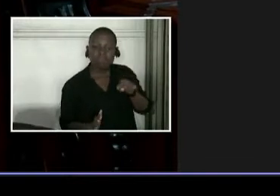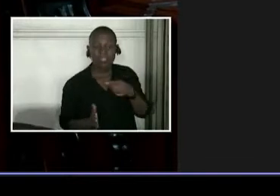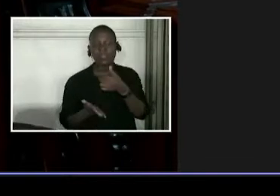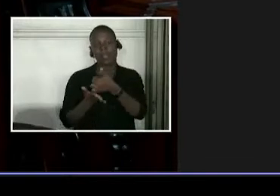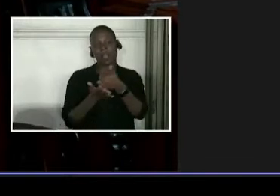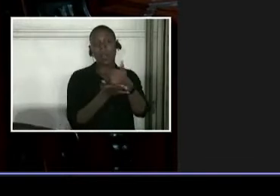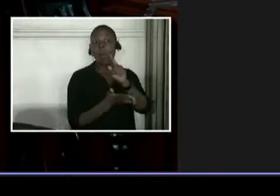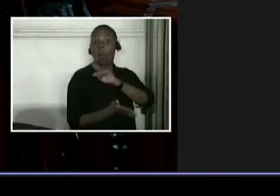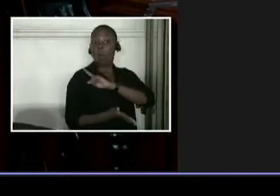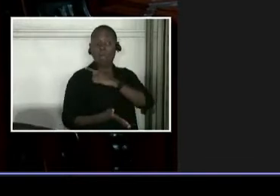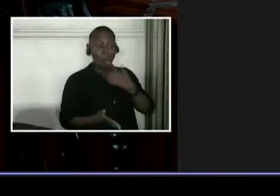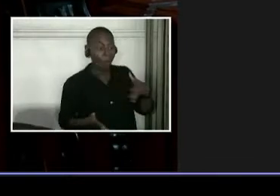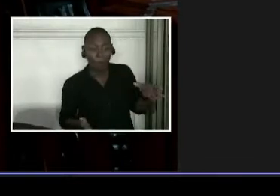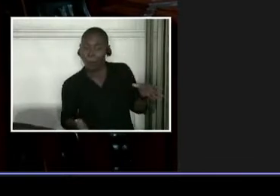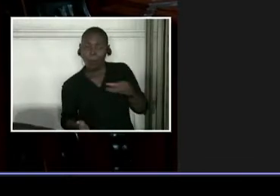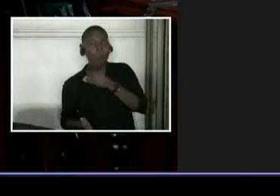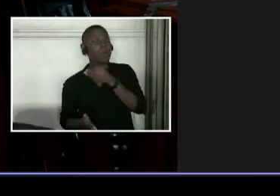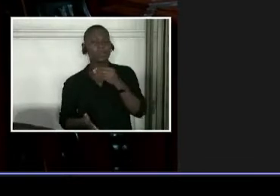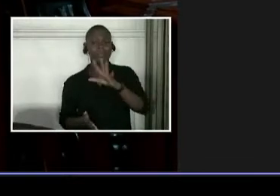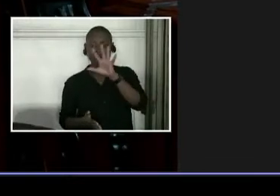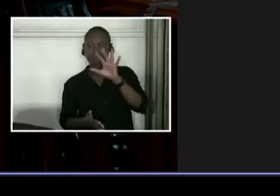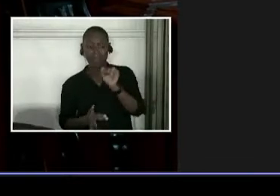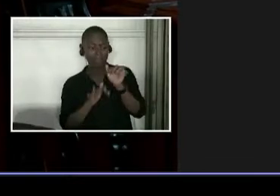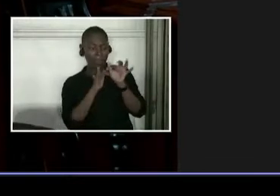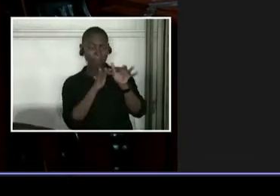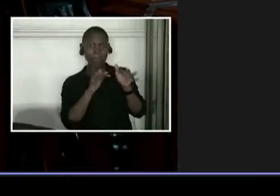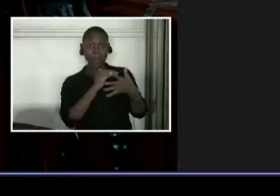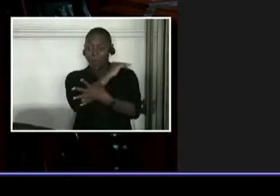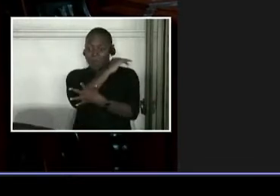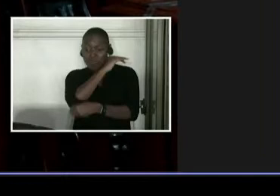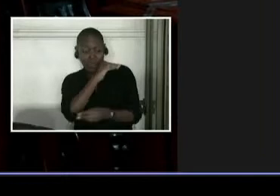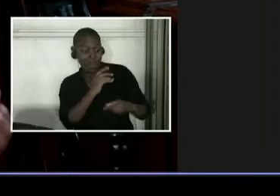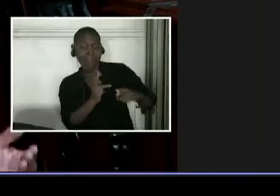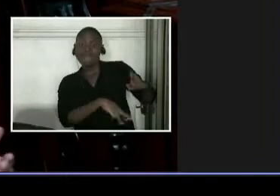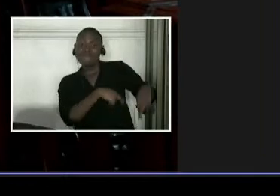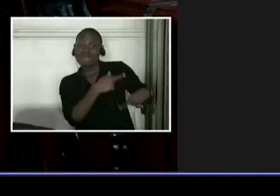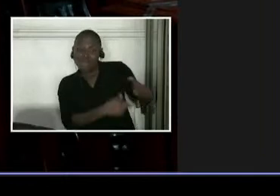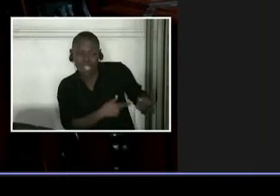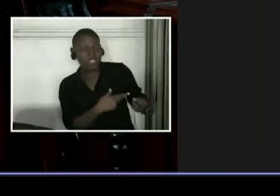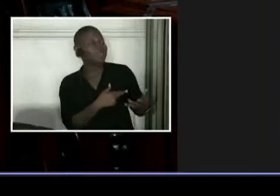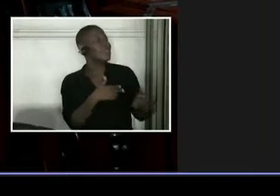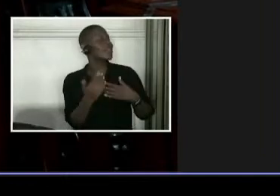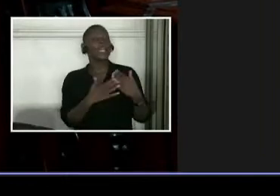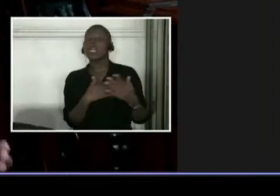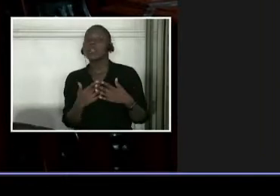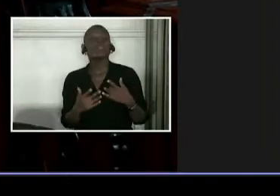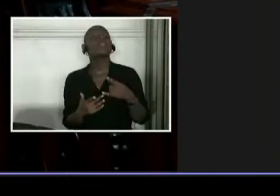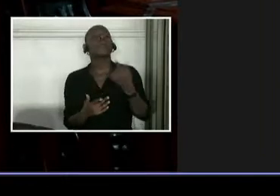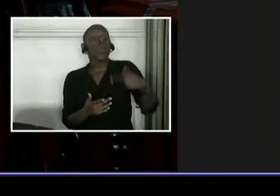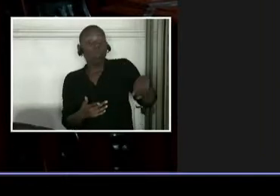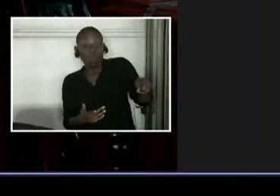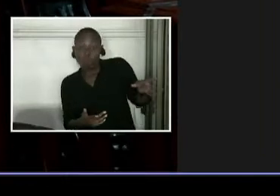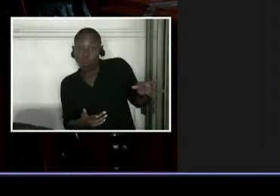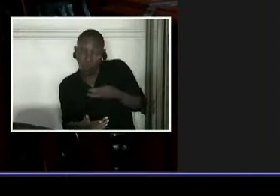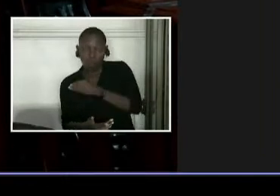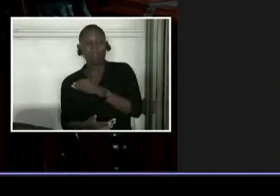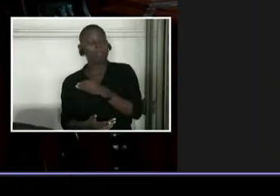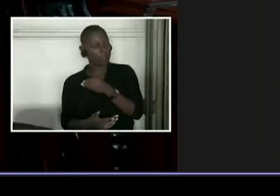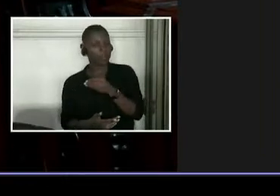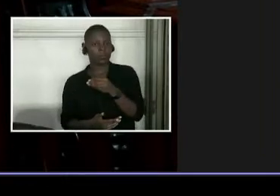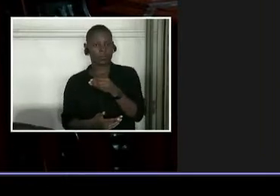South Africans, no matter how poor you are, no matter whether you do have money or you don't have money, whether you are poor or you are rich, we